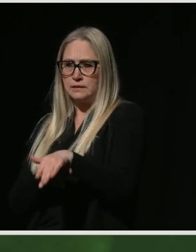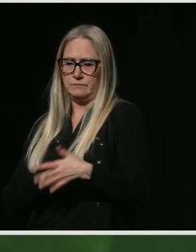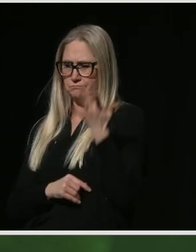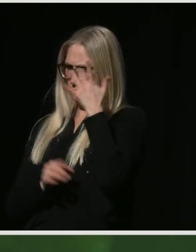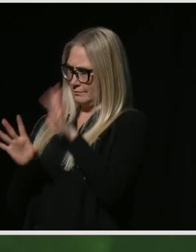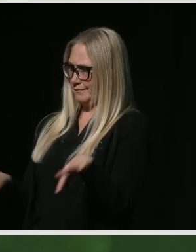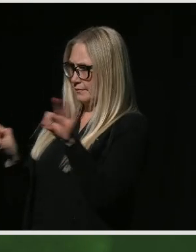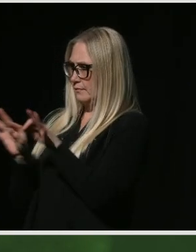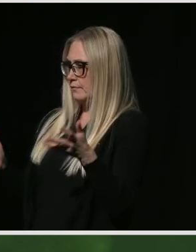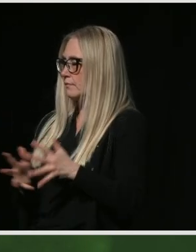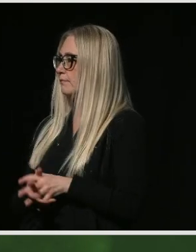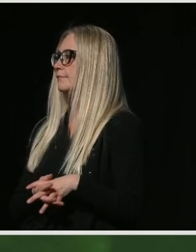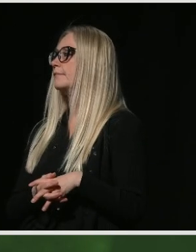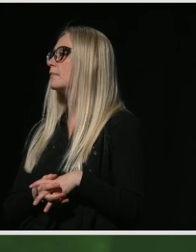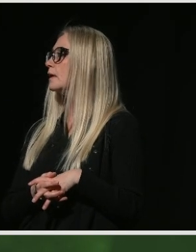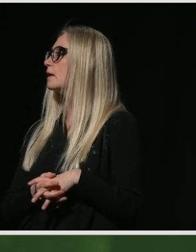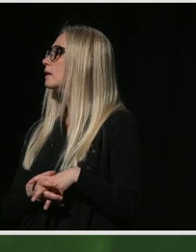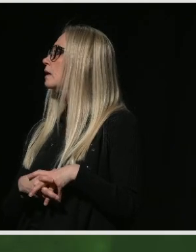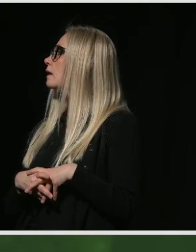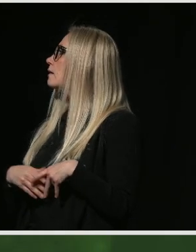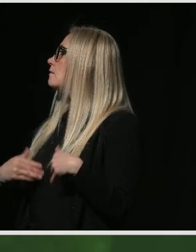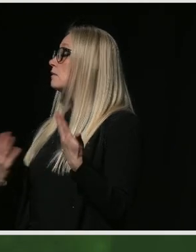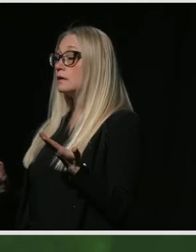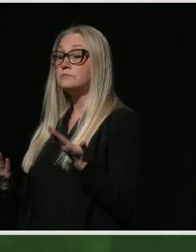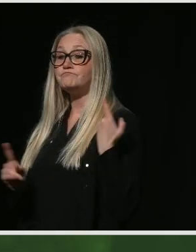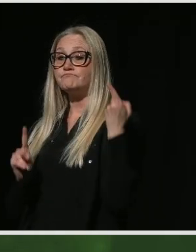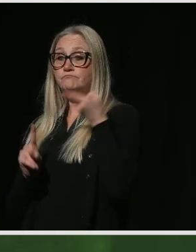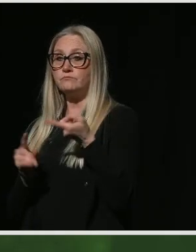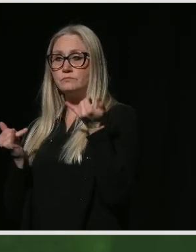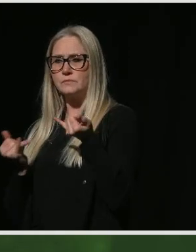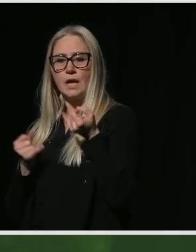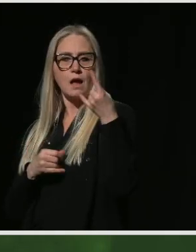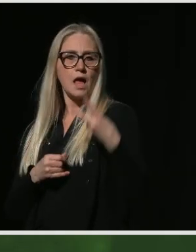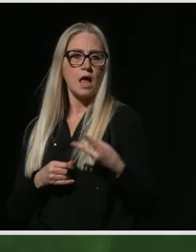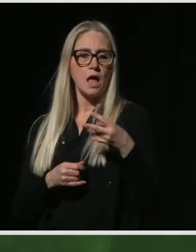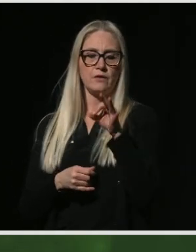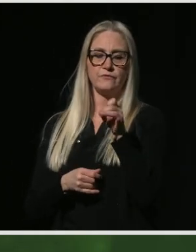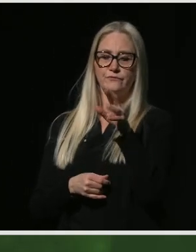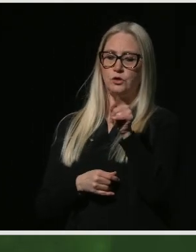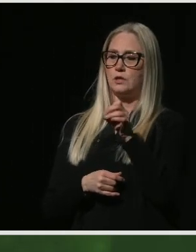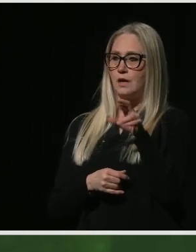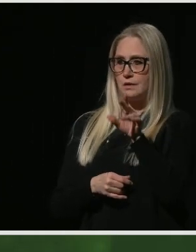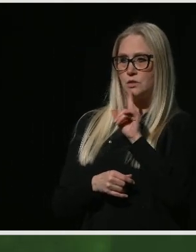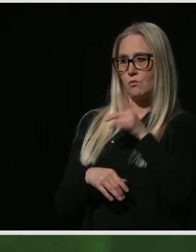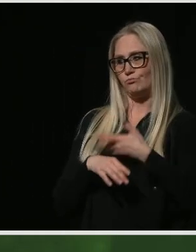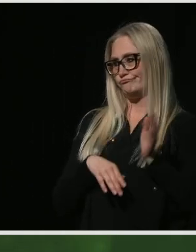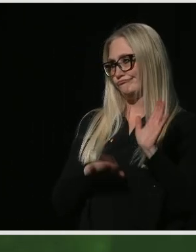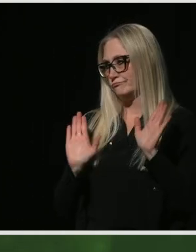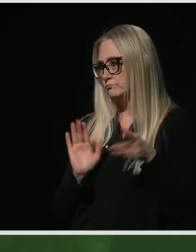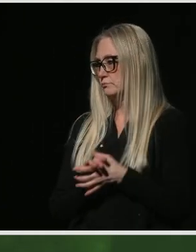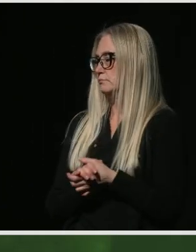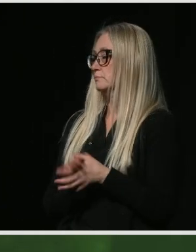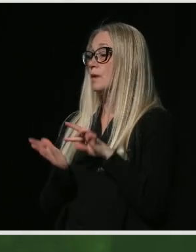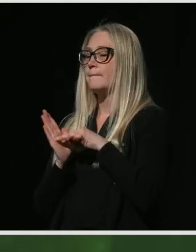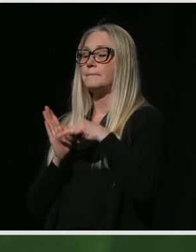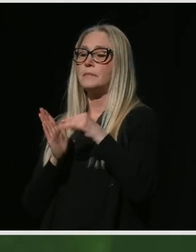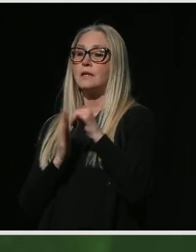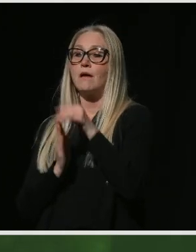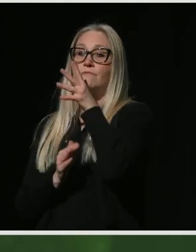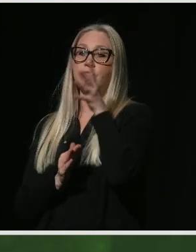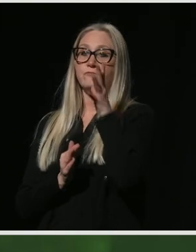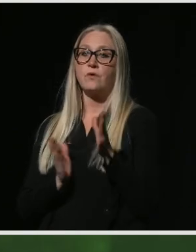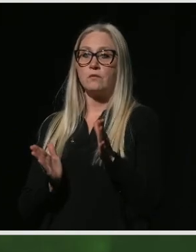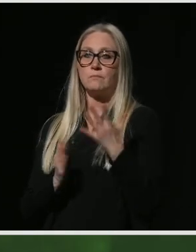is that important? Well, to this day, about half of fertilizers are wasted, meaning the farmers go